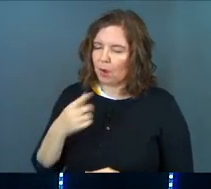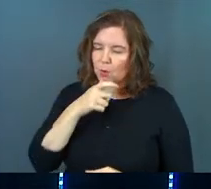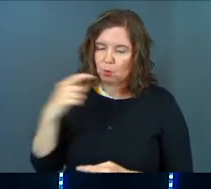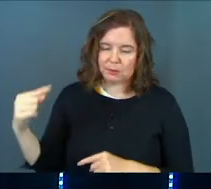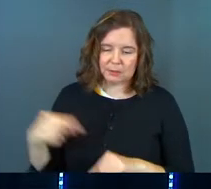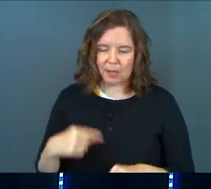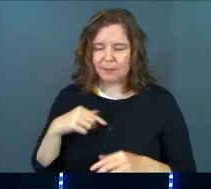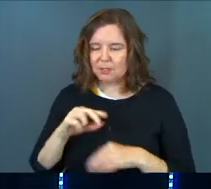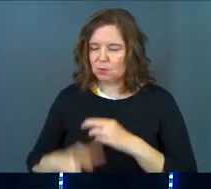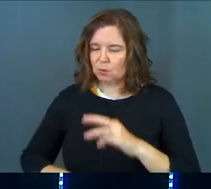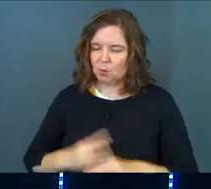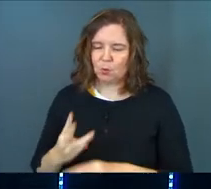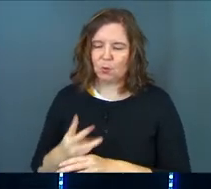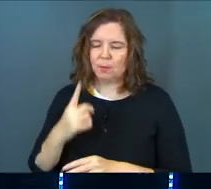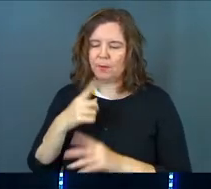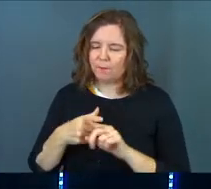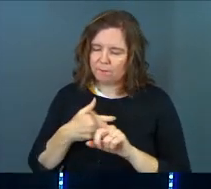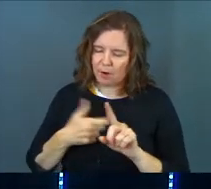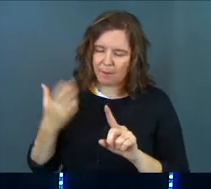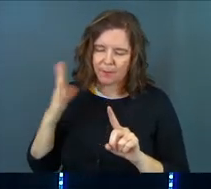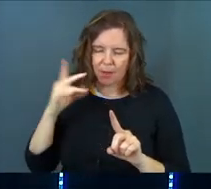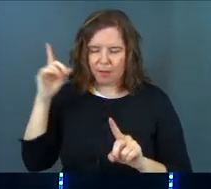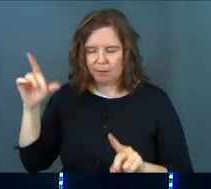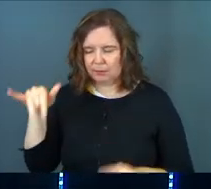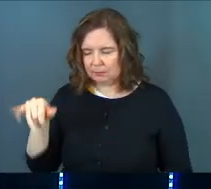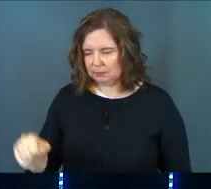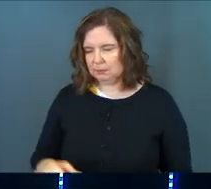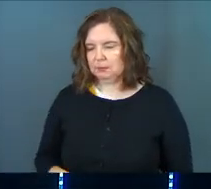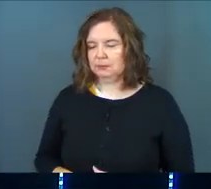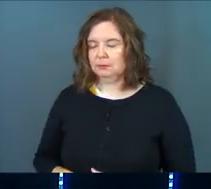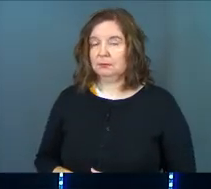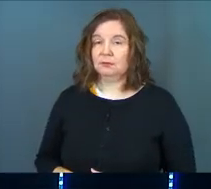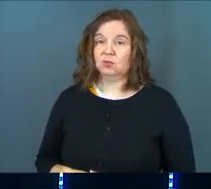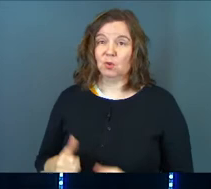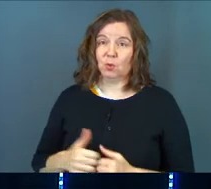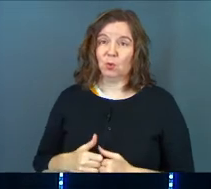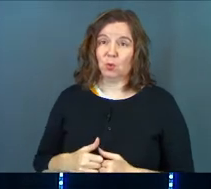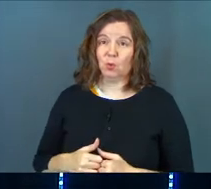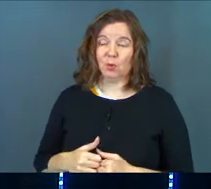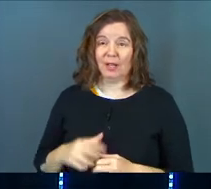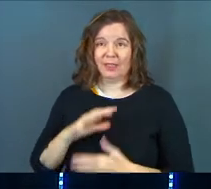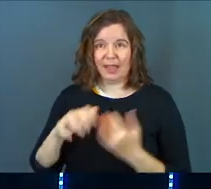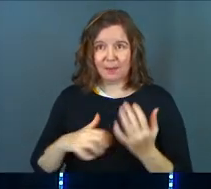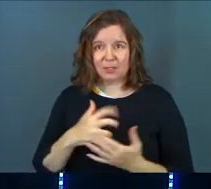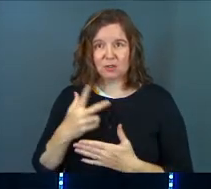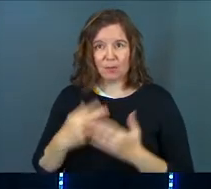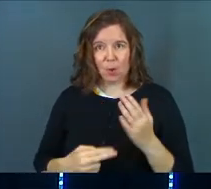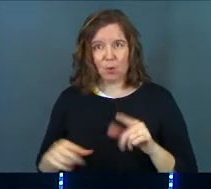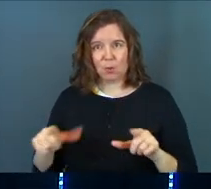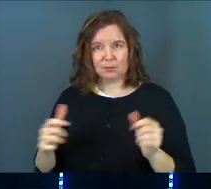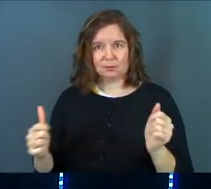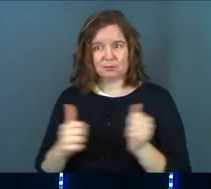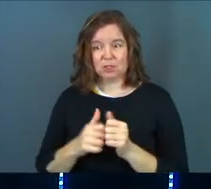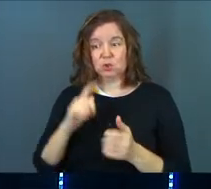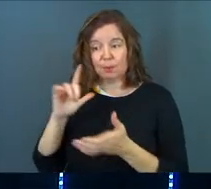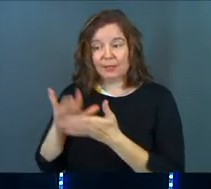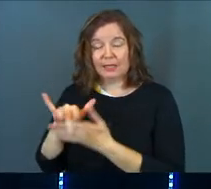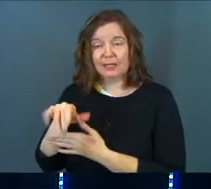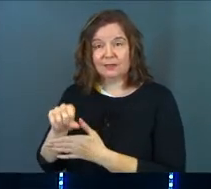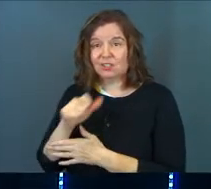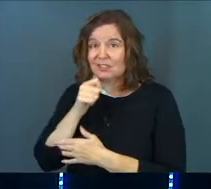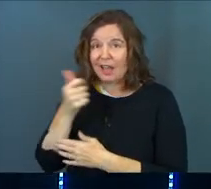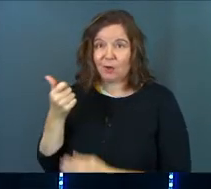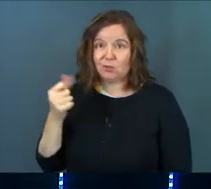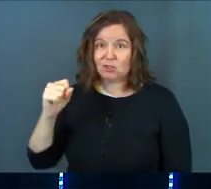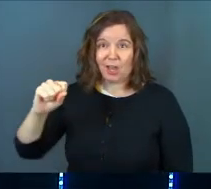one who has come into the world from God. There she is with that cocktail again. So she believes.